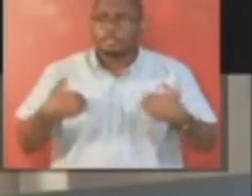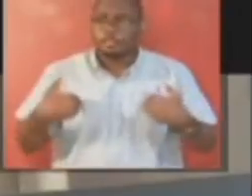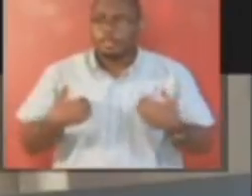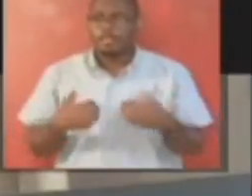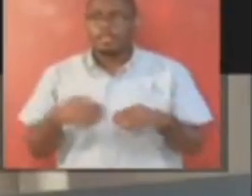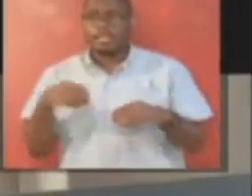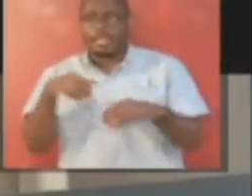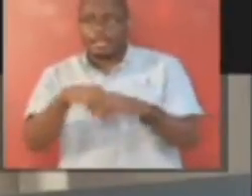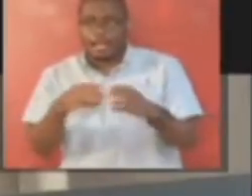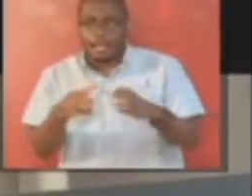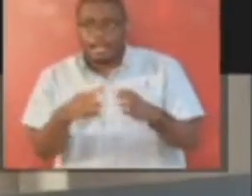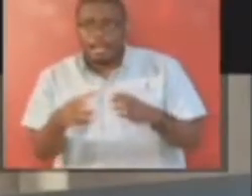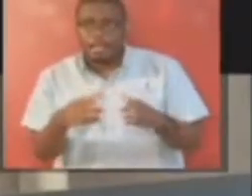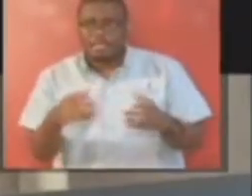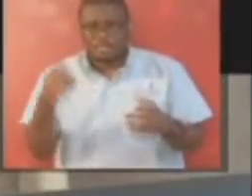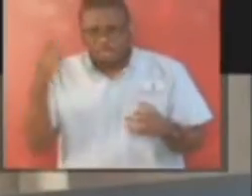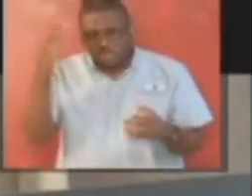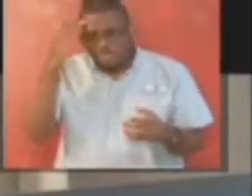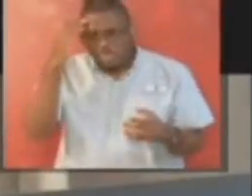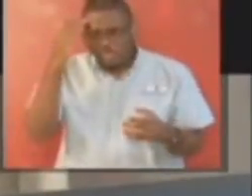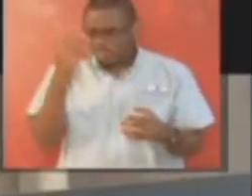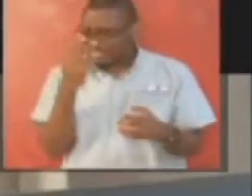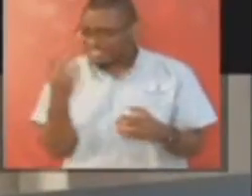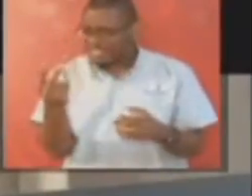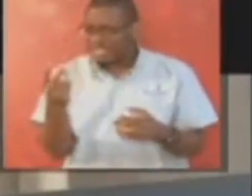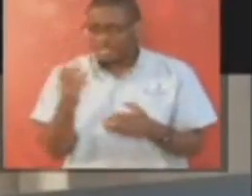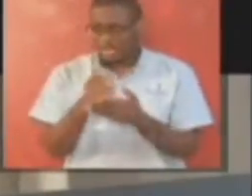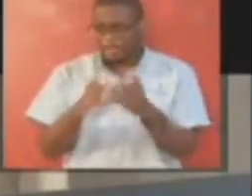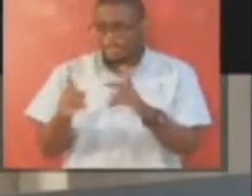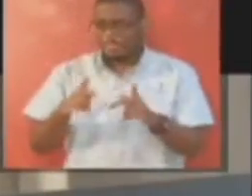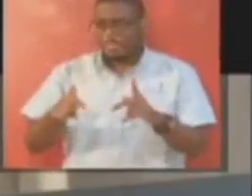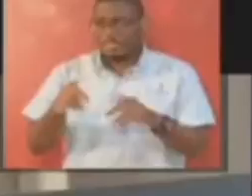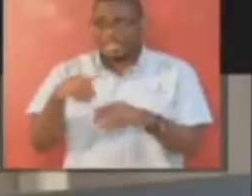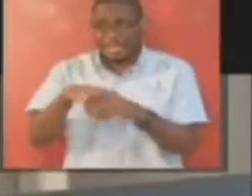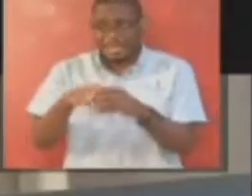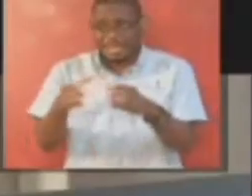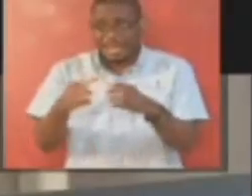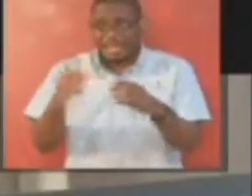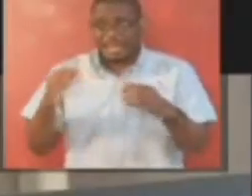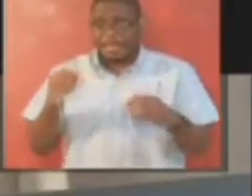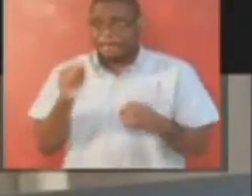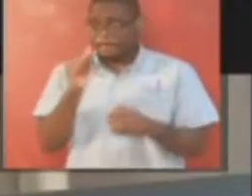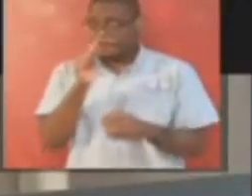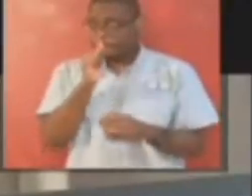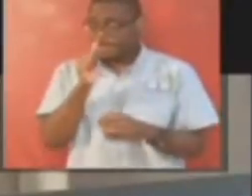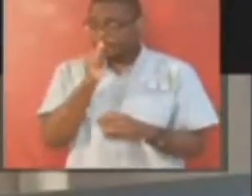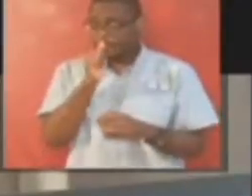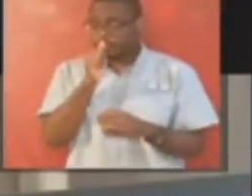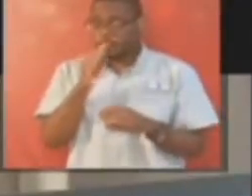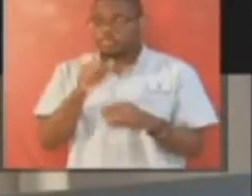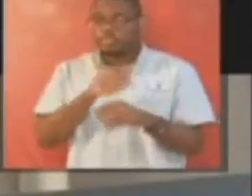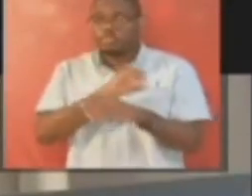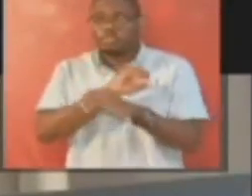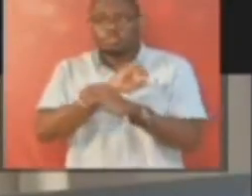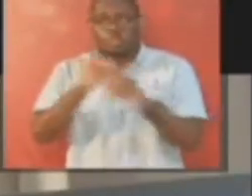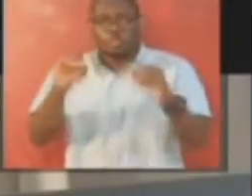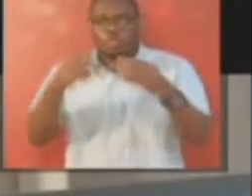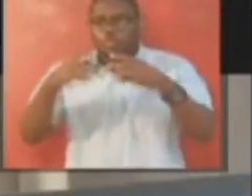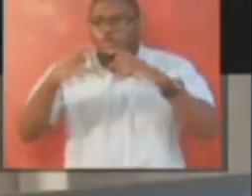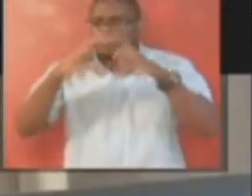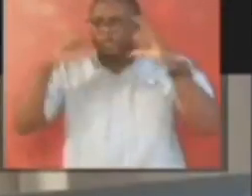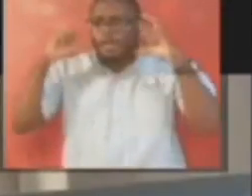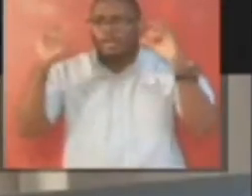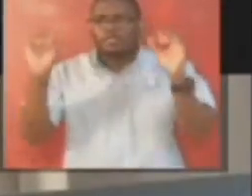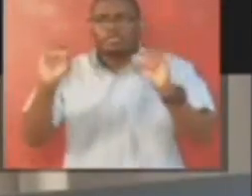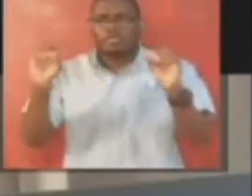animals are carried or transported unmuzzled, not only in private cars, but even in public places. Are there any guidelines pointing